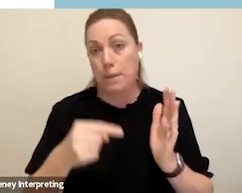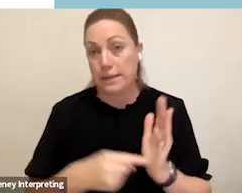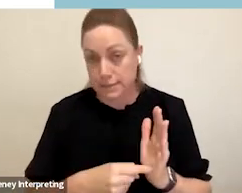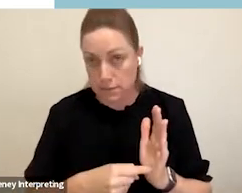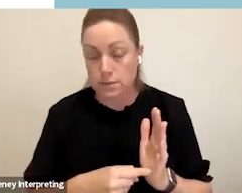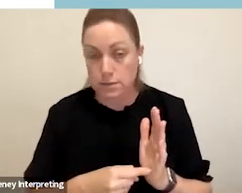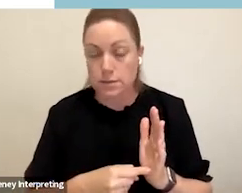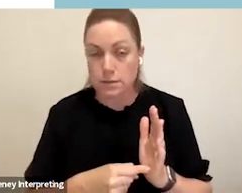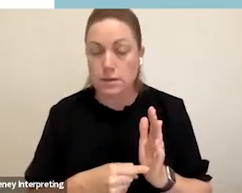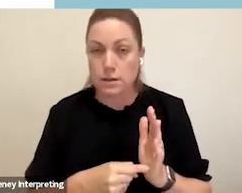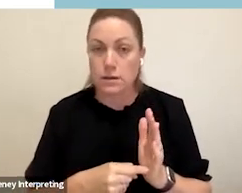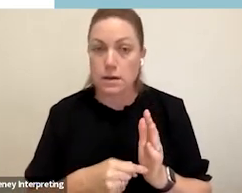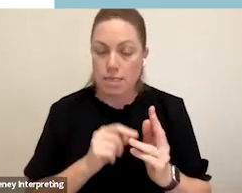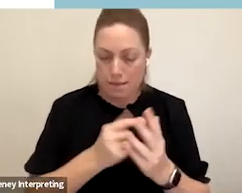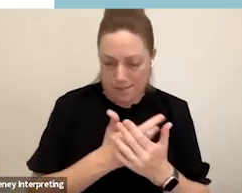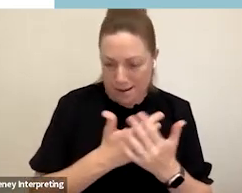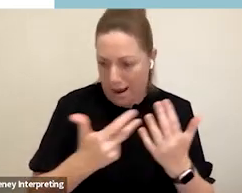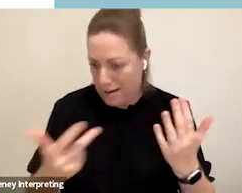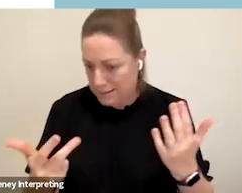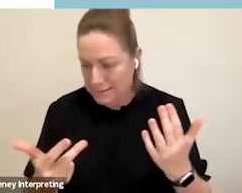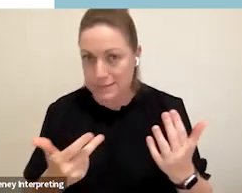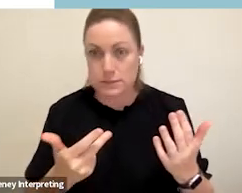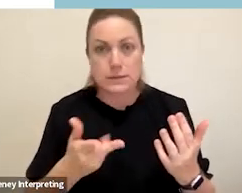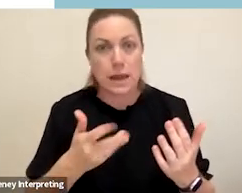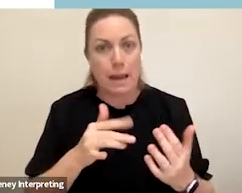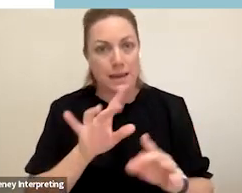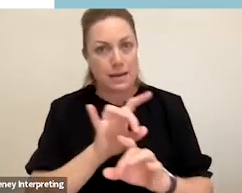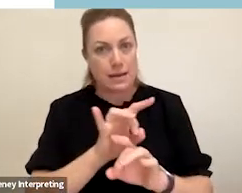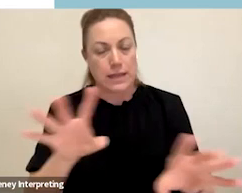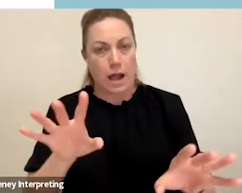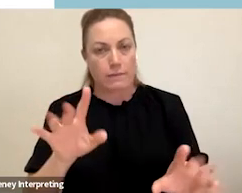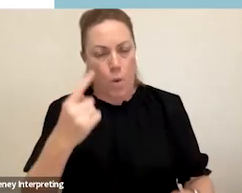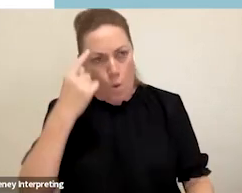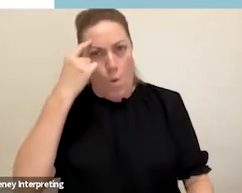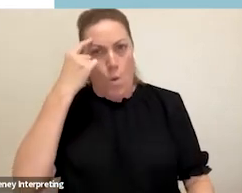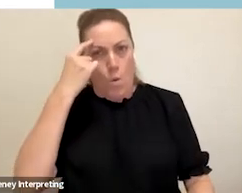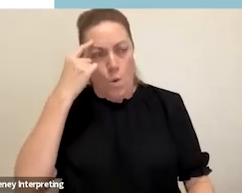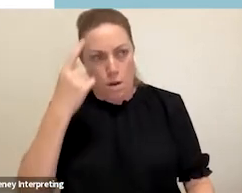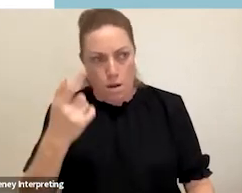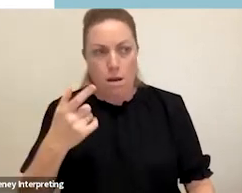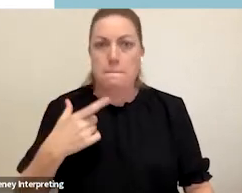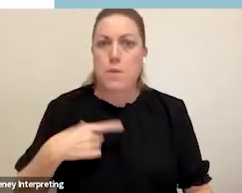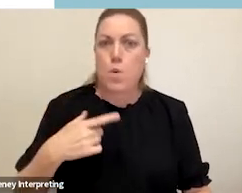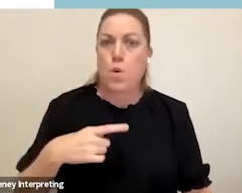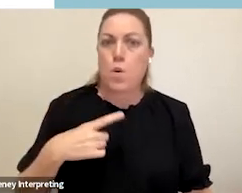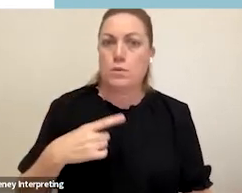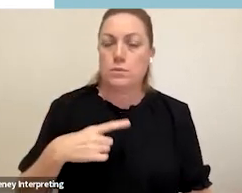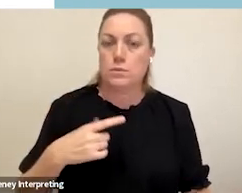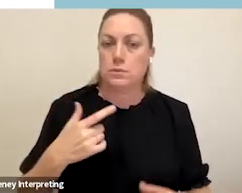shared those 8 elements, I'm sure that they would have been ones that got your ears ringing a bit, because we recognize